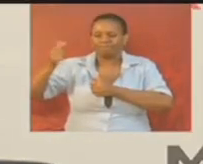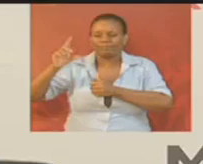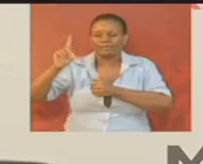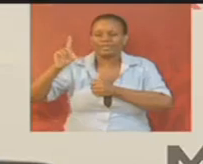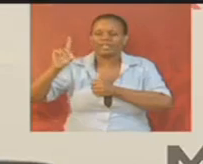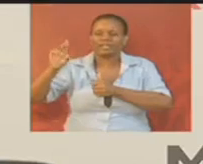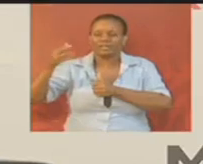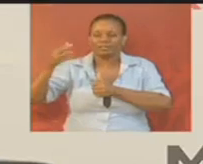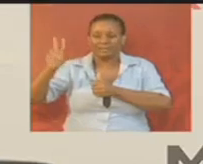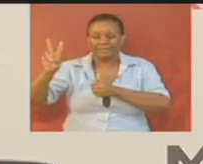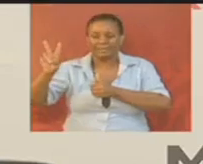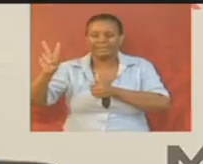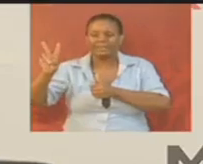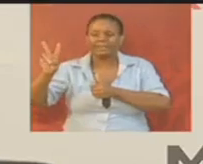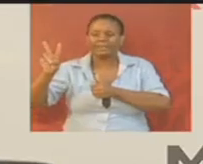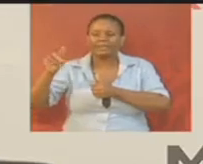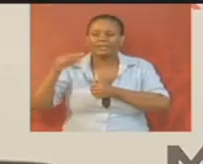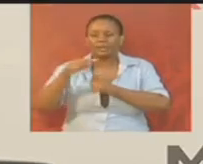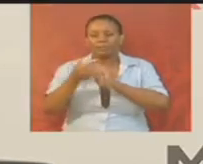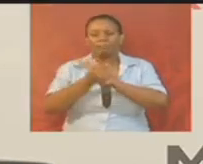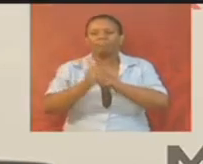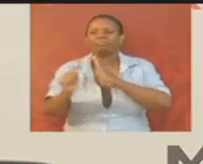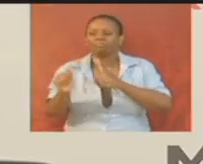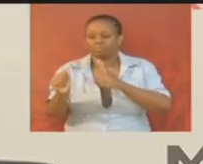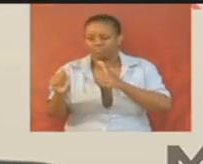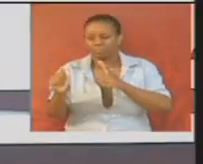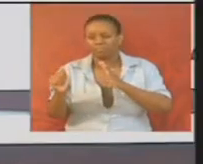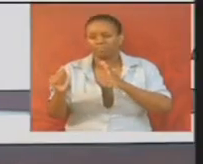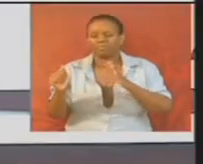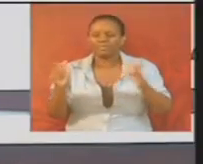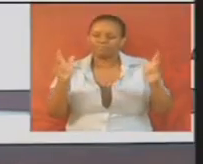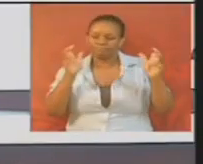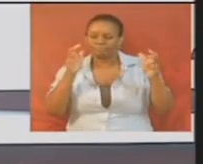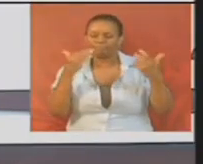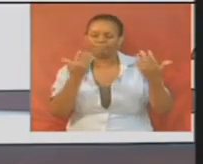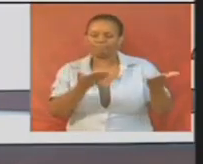some information in this regard. We go to Nurse Ramlagan.